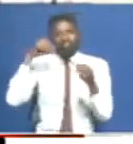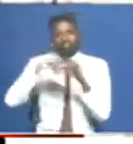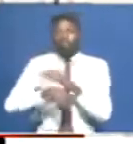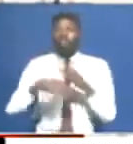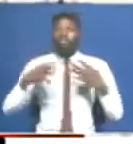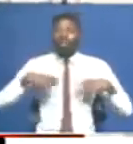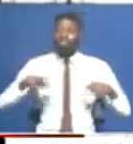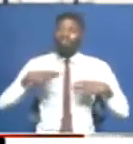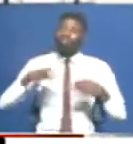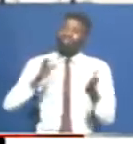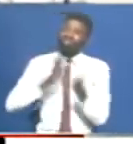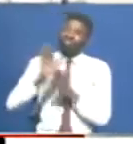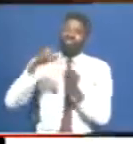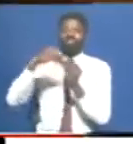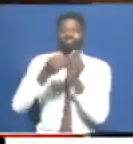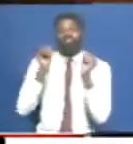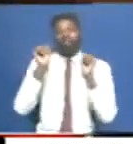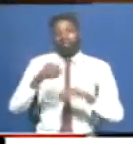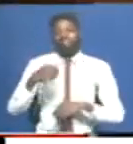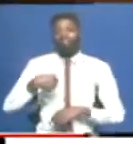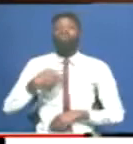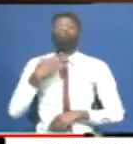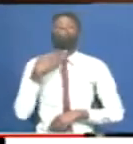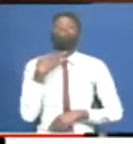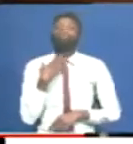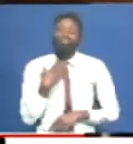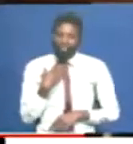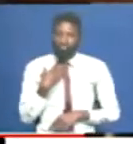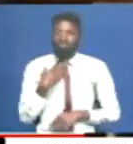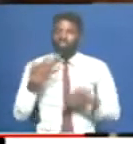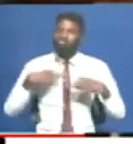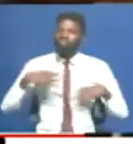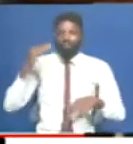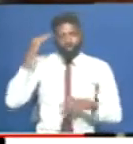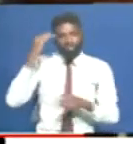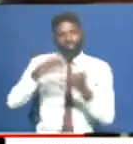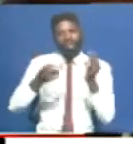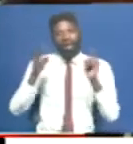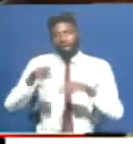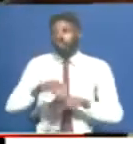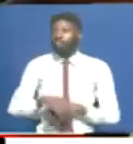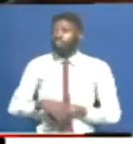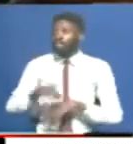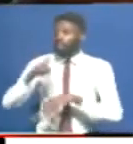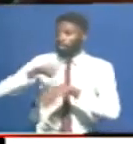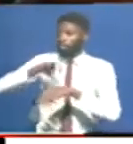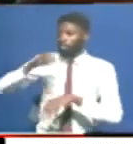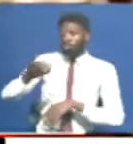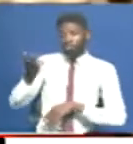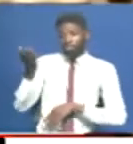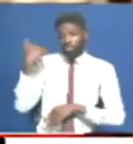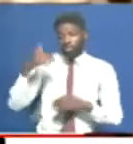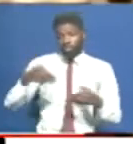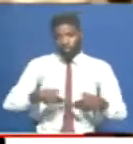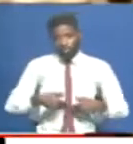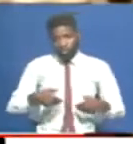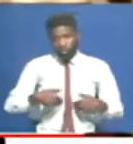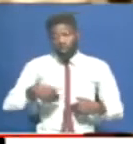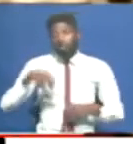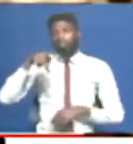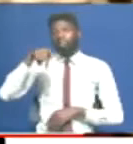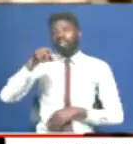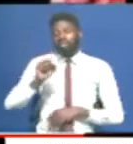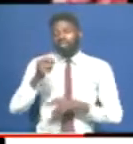ni transparency, watu wajue nini inaendelea wapi. In Embu County, former Youth Principal Secretary Lilian Mbogo Omolo has been allowed